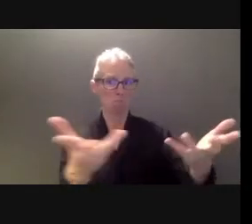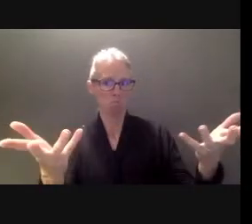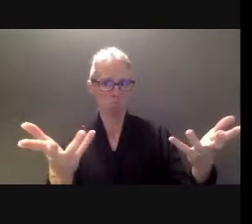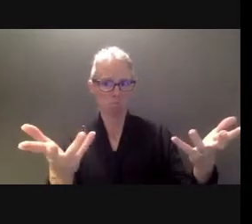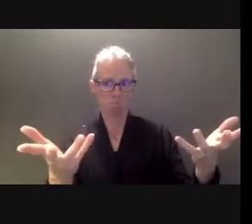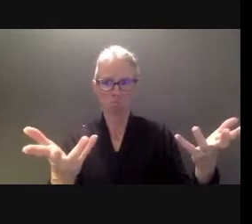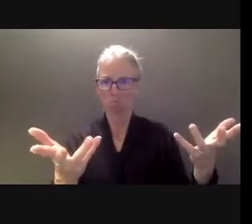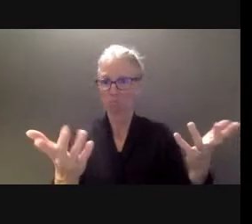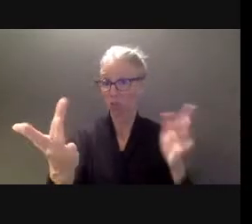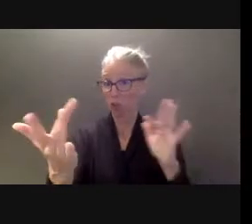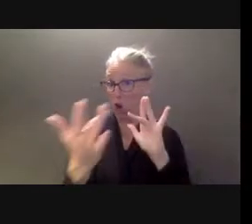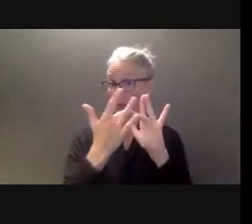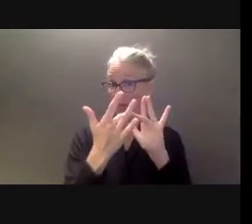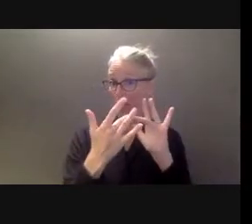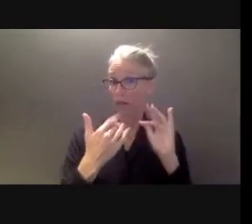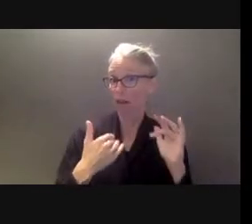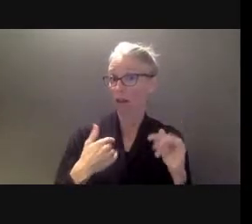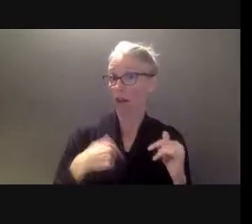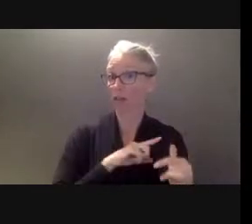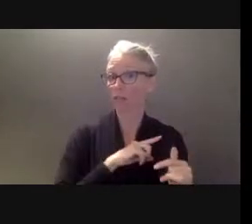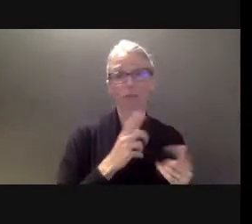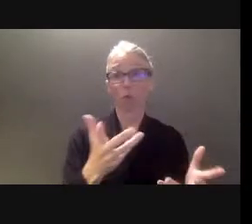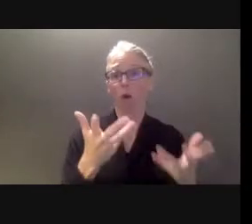to reach out to us.